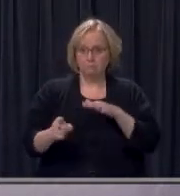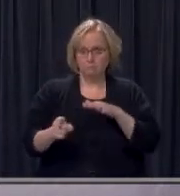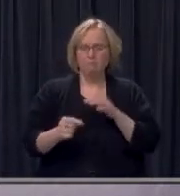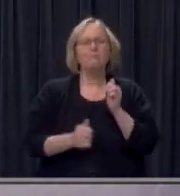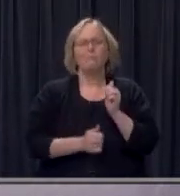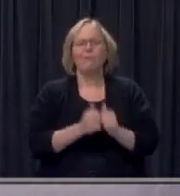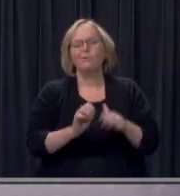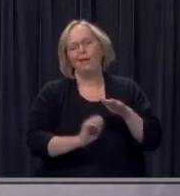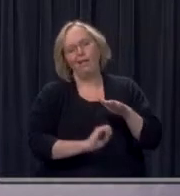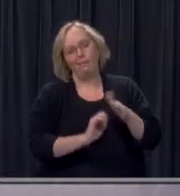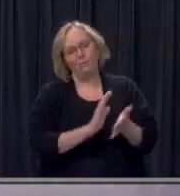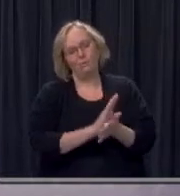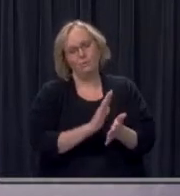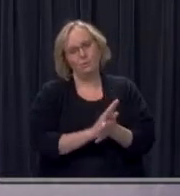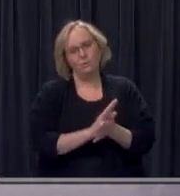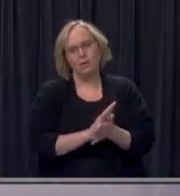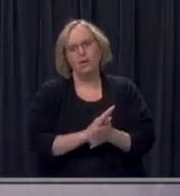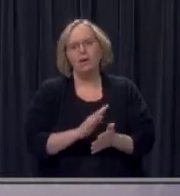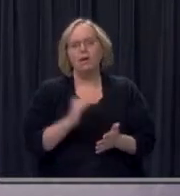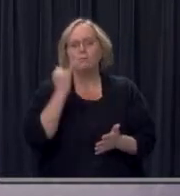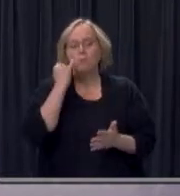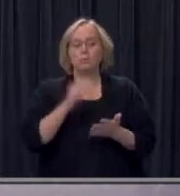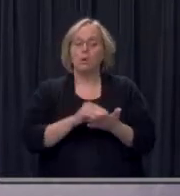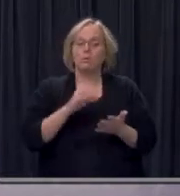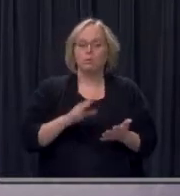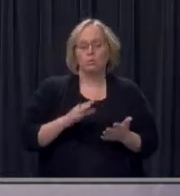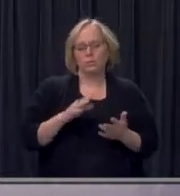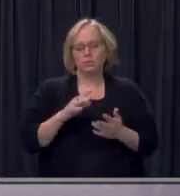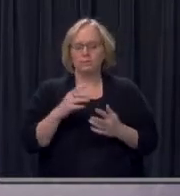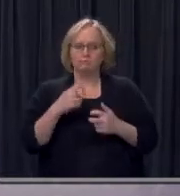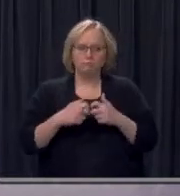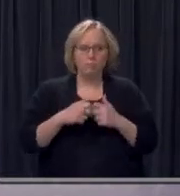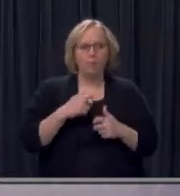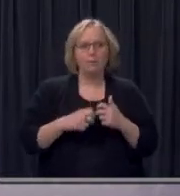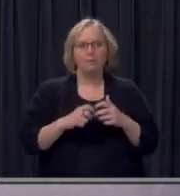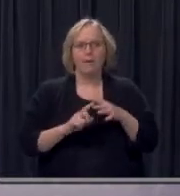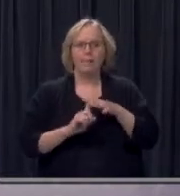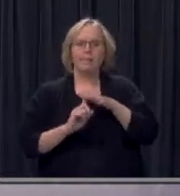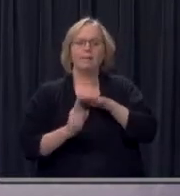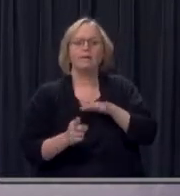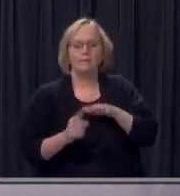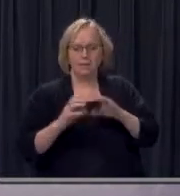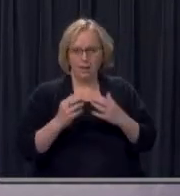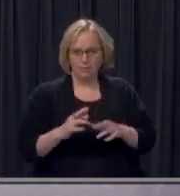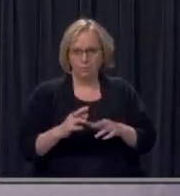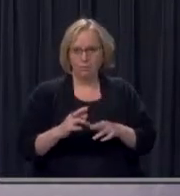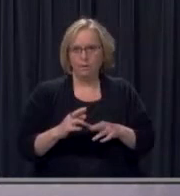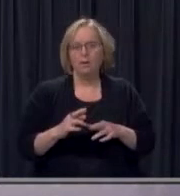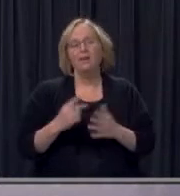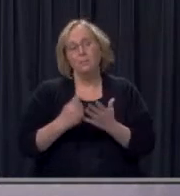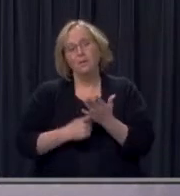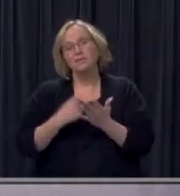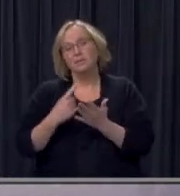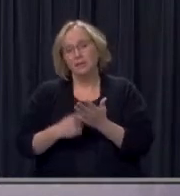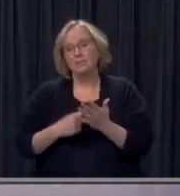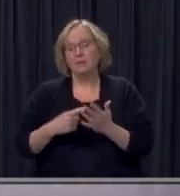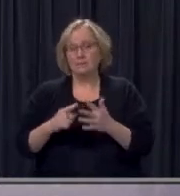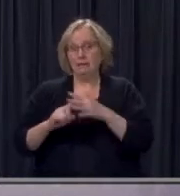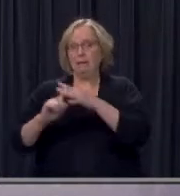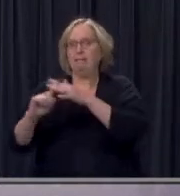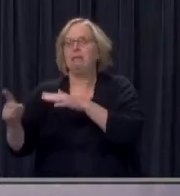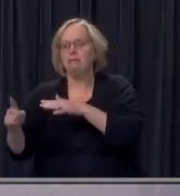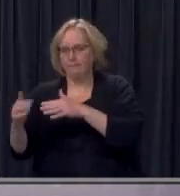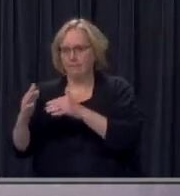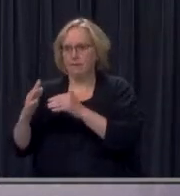elementary level there. So when one of our students is having an issue and leaves the classroom, or unfortunately sometimes briefly leaves the building, that's a